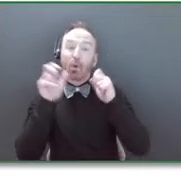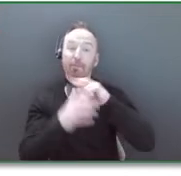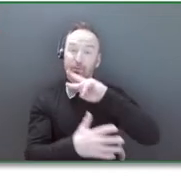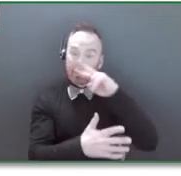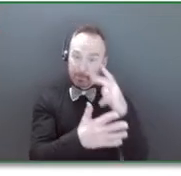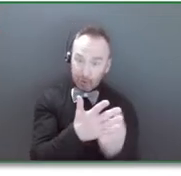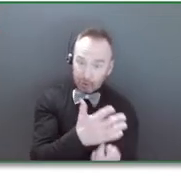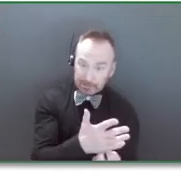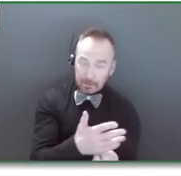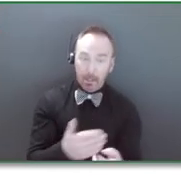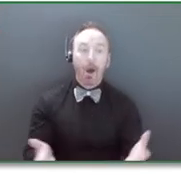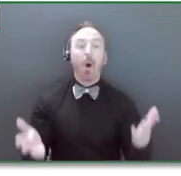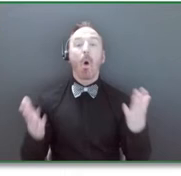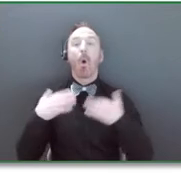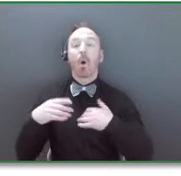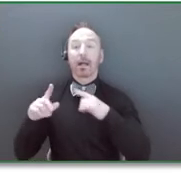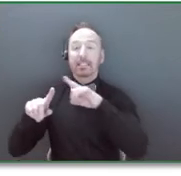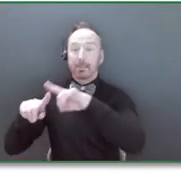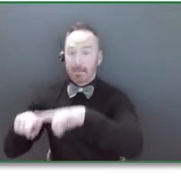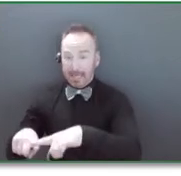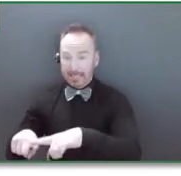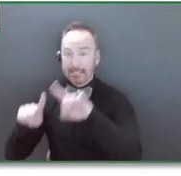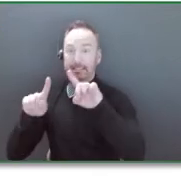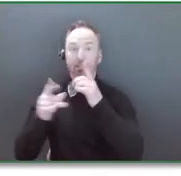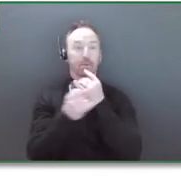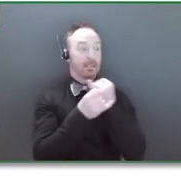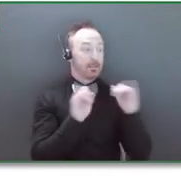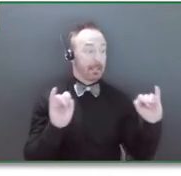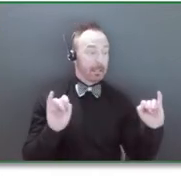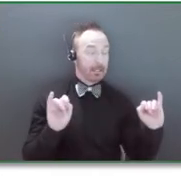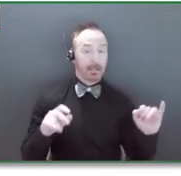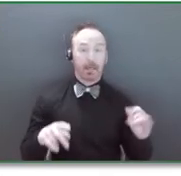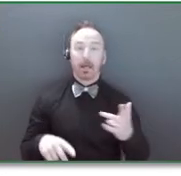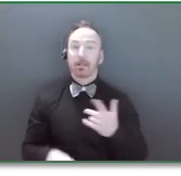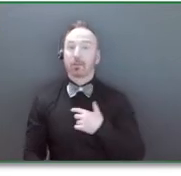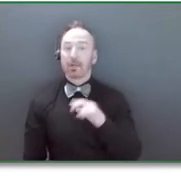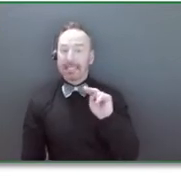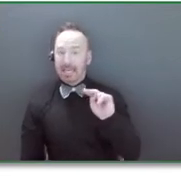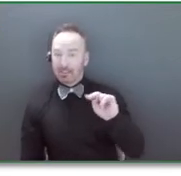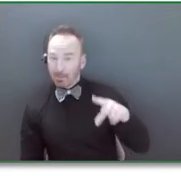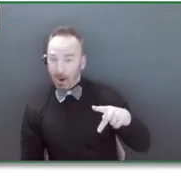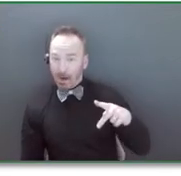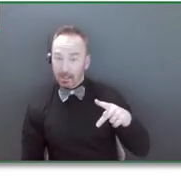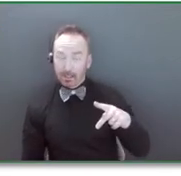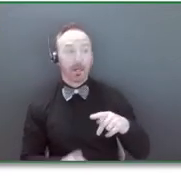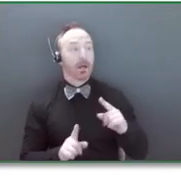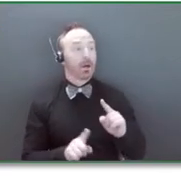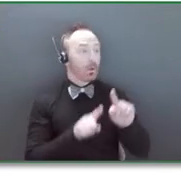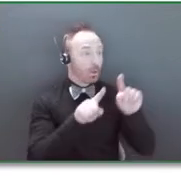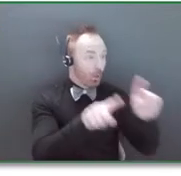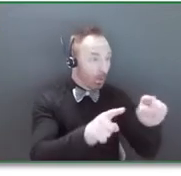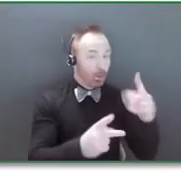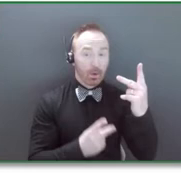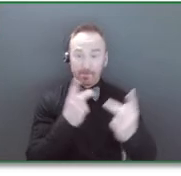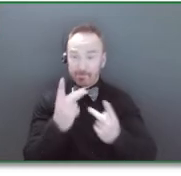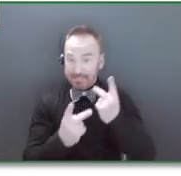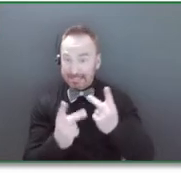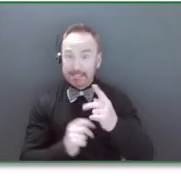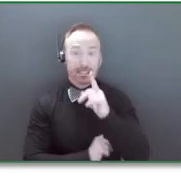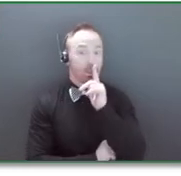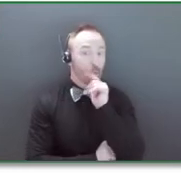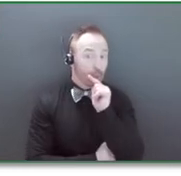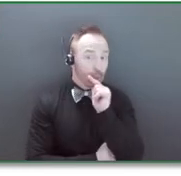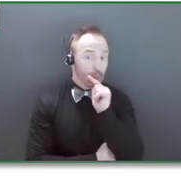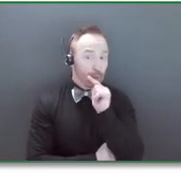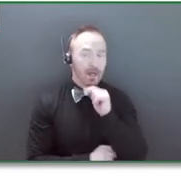dependence. And the question is, who visits national parks and why? And there have been, again, various comments about why people